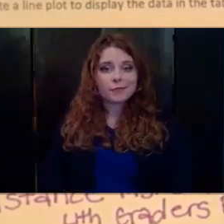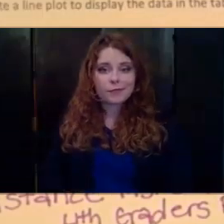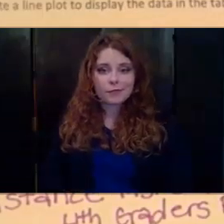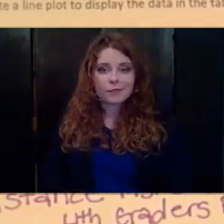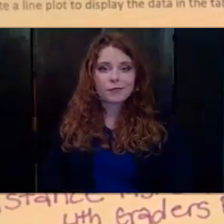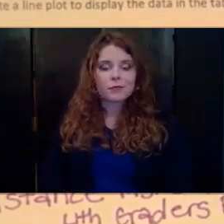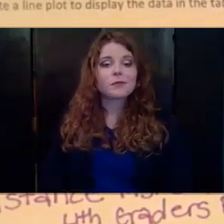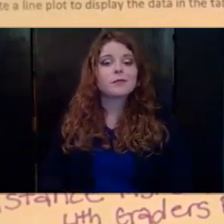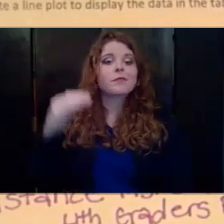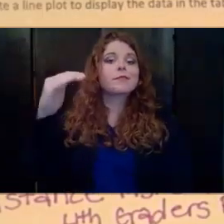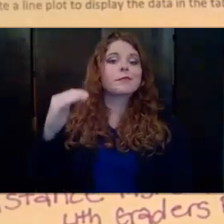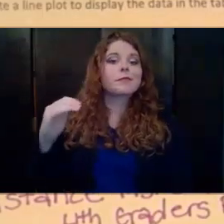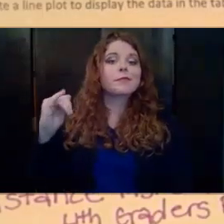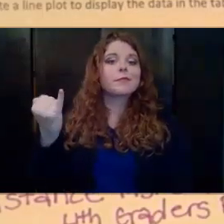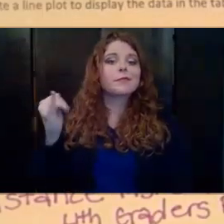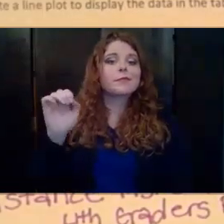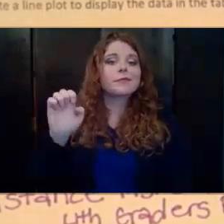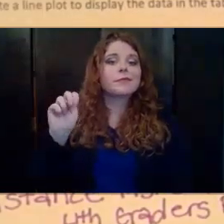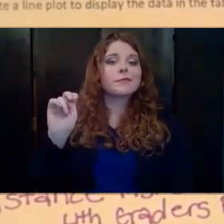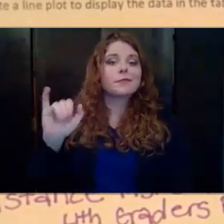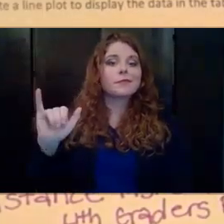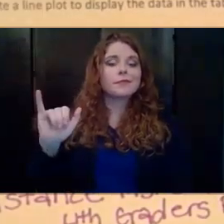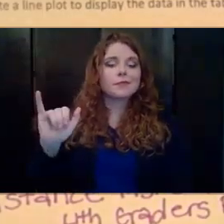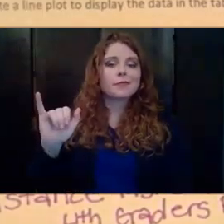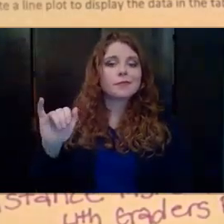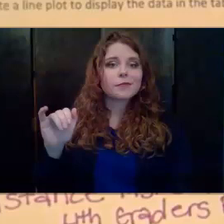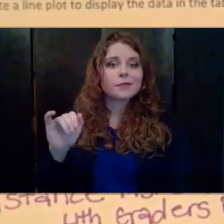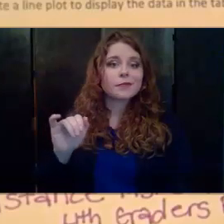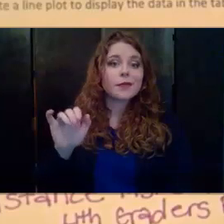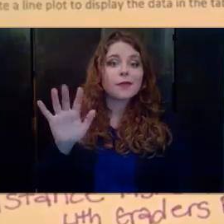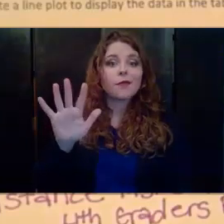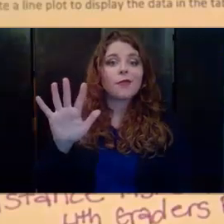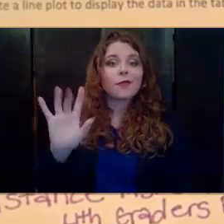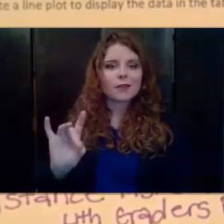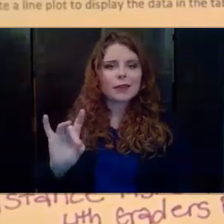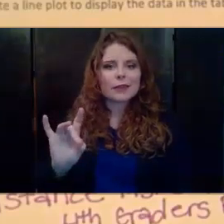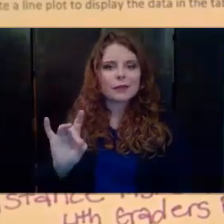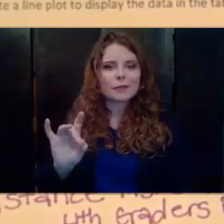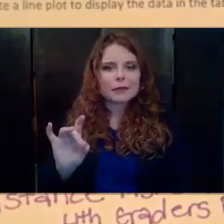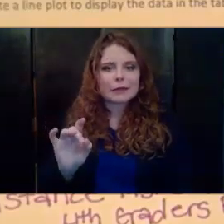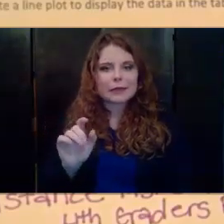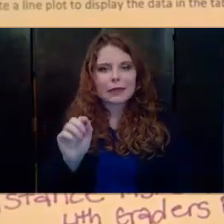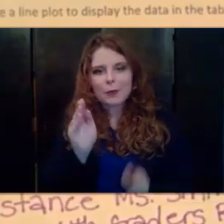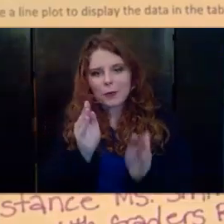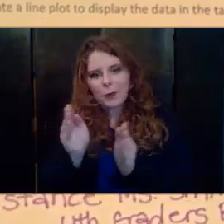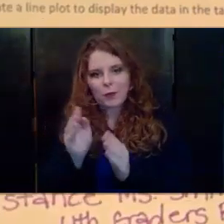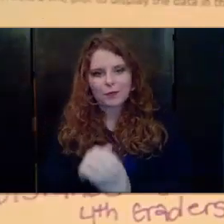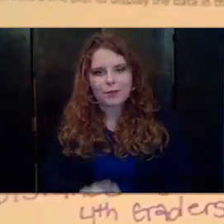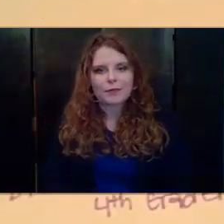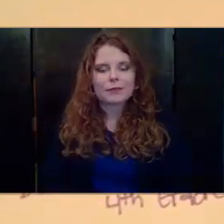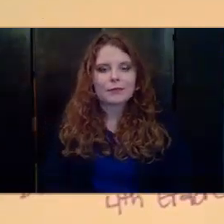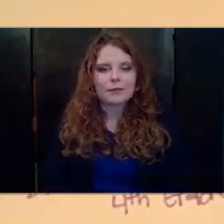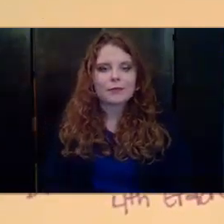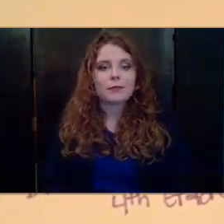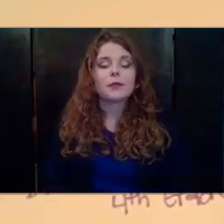Then we have Jenny. She has 5/8. So we need to, I'm going to scooch over just a little bit here. Start at